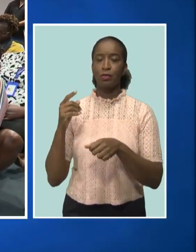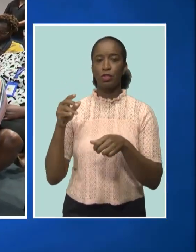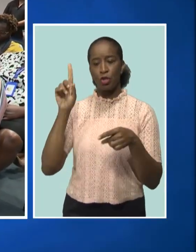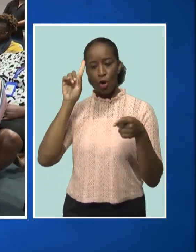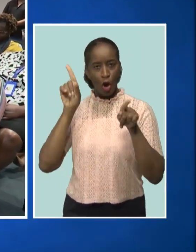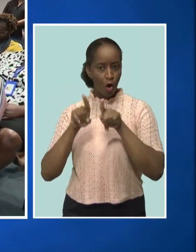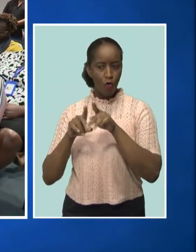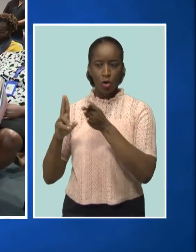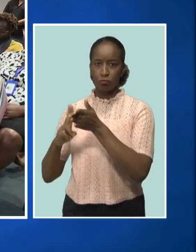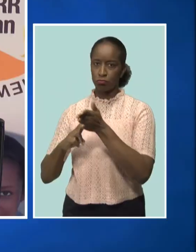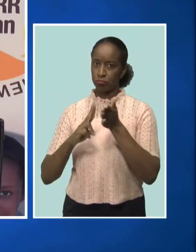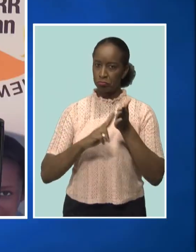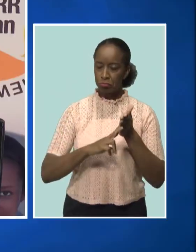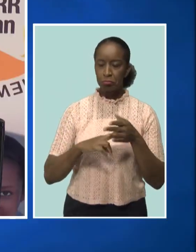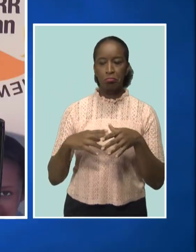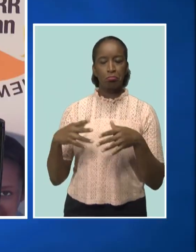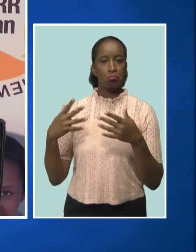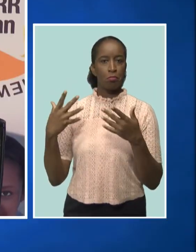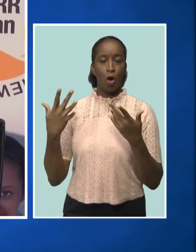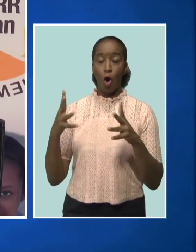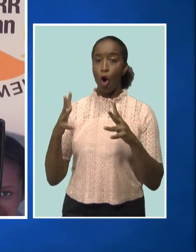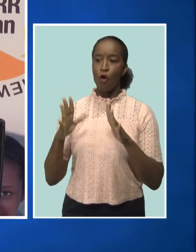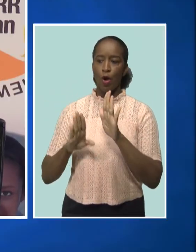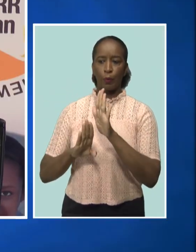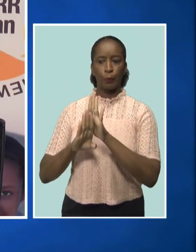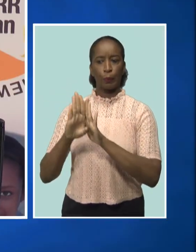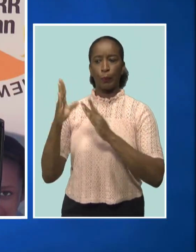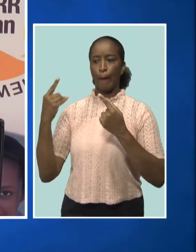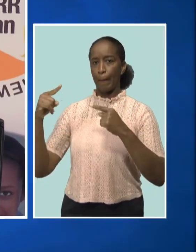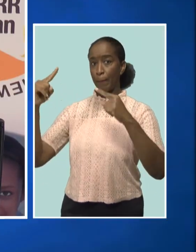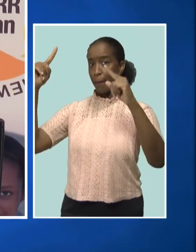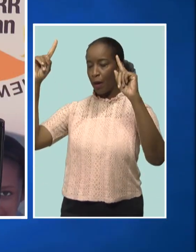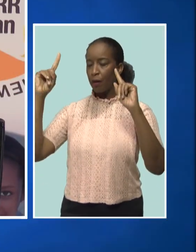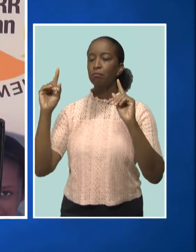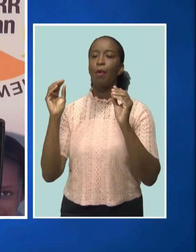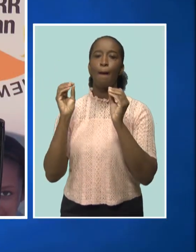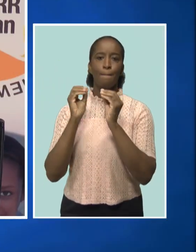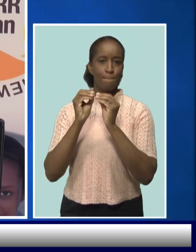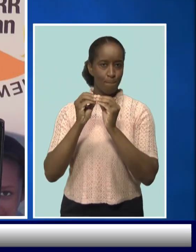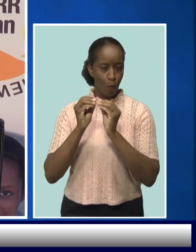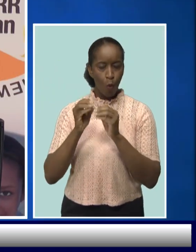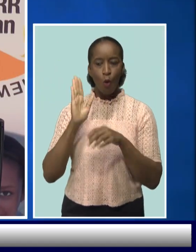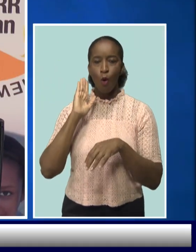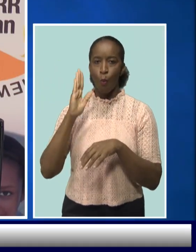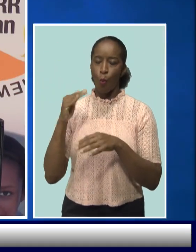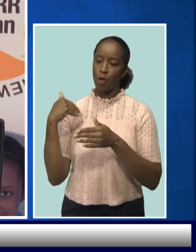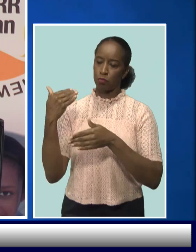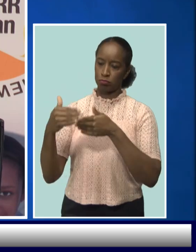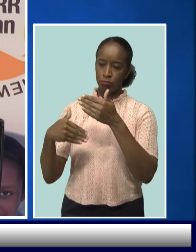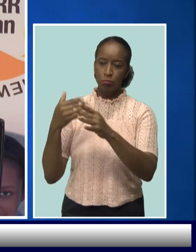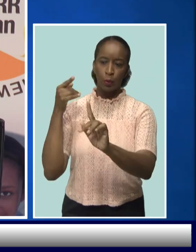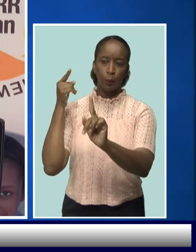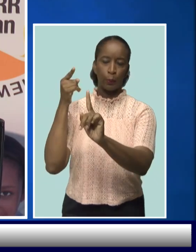still more to come. It is a journey that has seen us cover